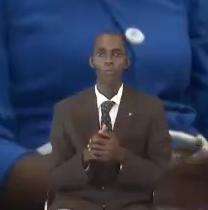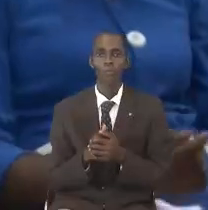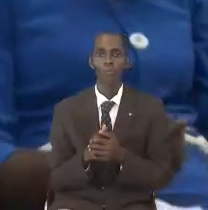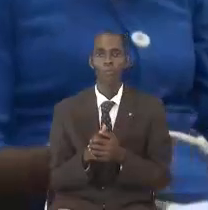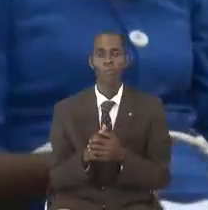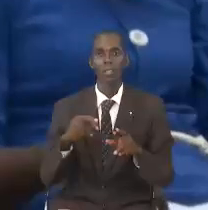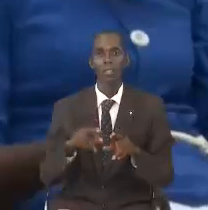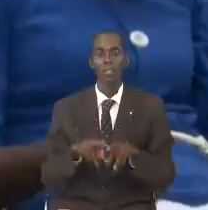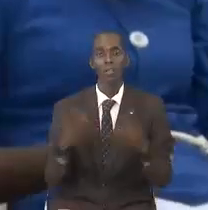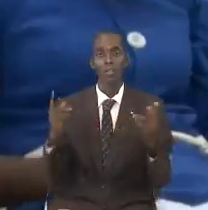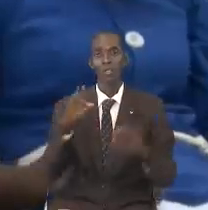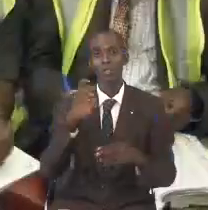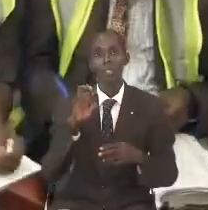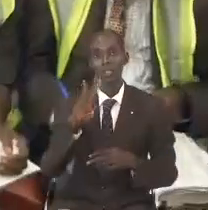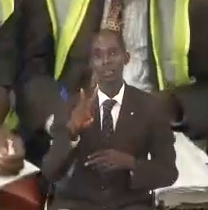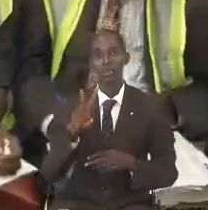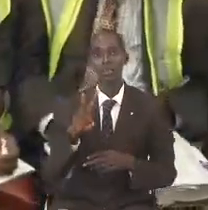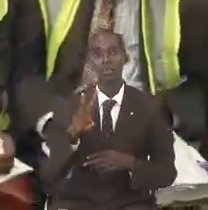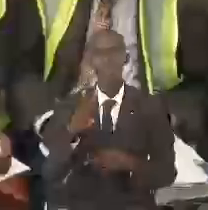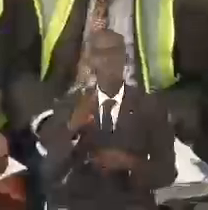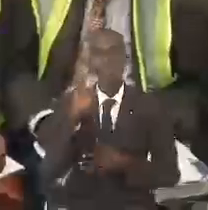22, Revelation.